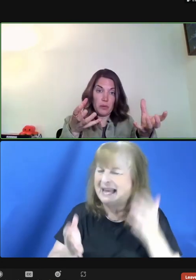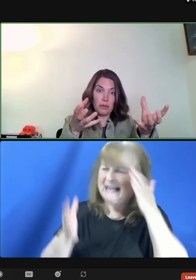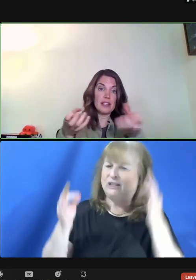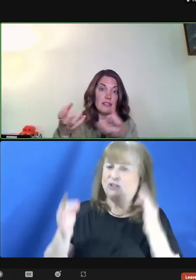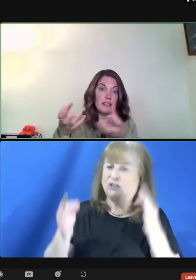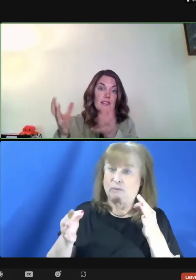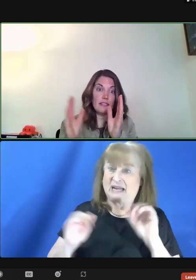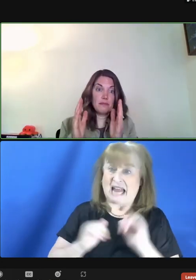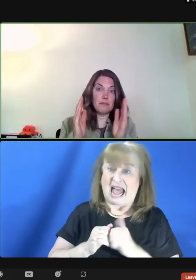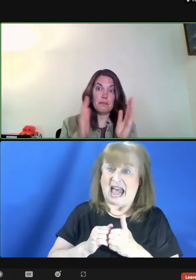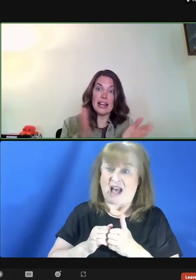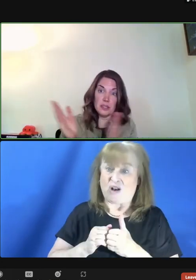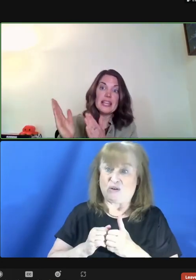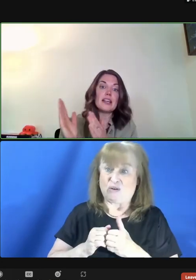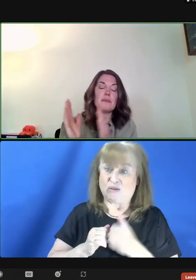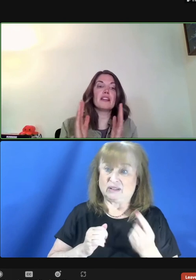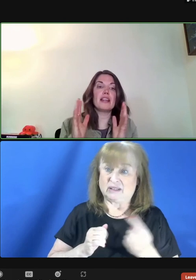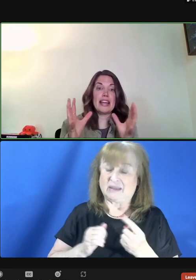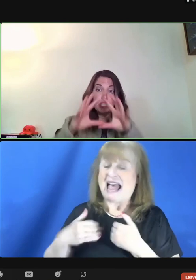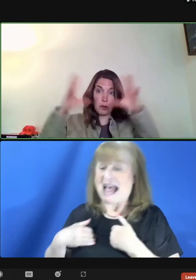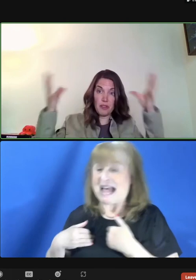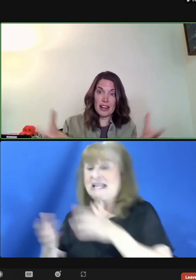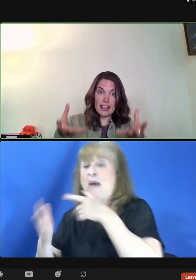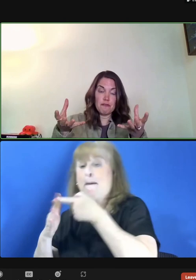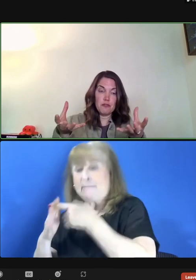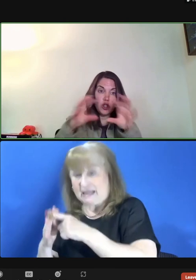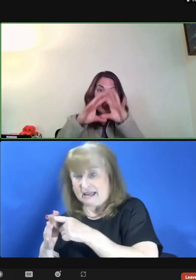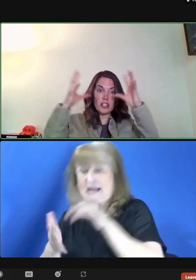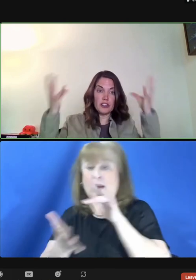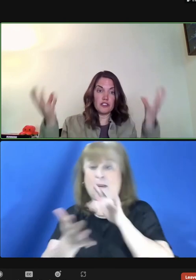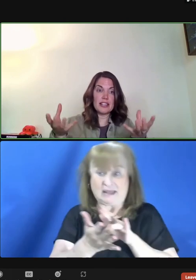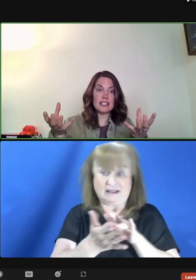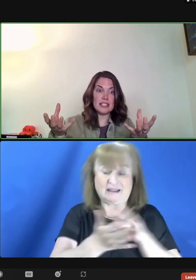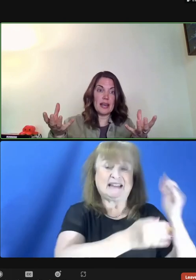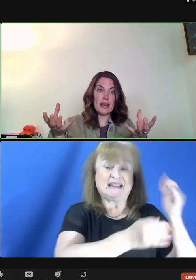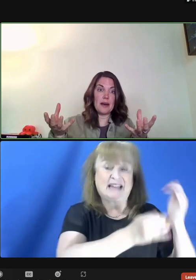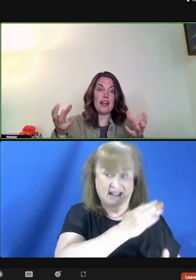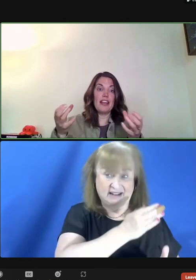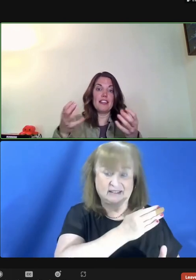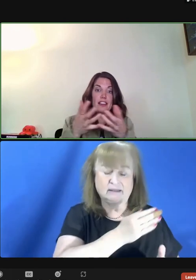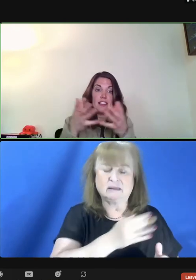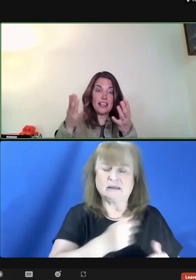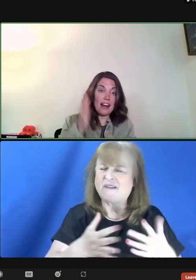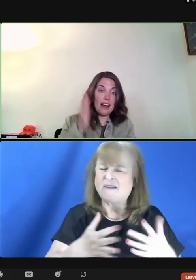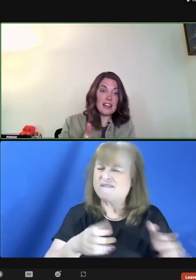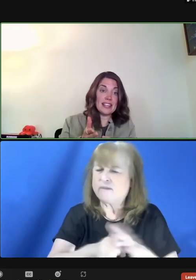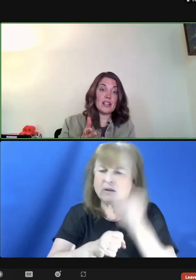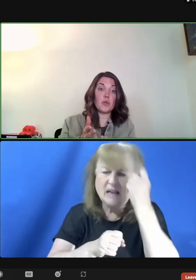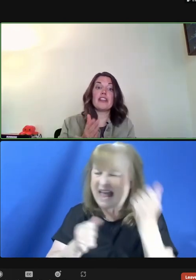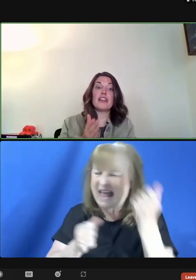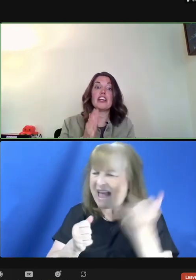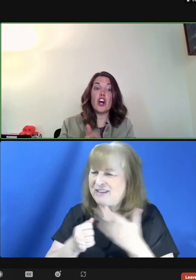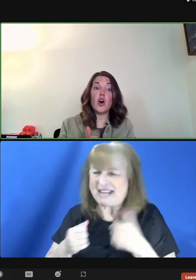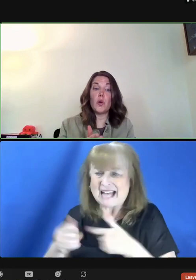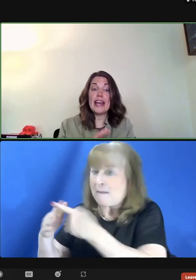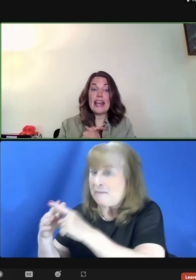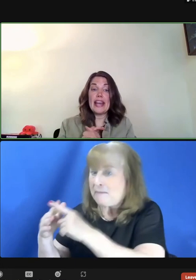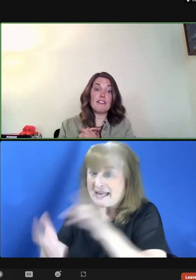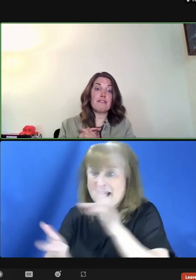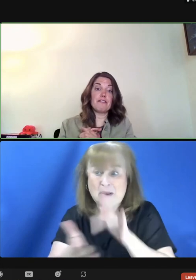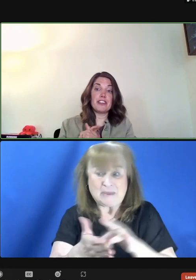how something has a beginning, a middle, and an end, providing that full understanding to them that things have an end and where